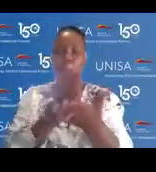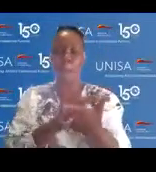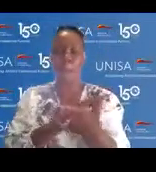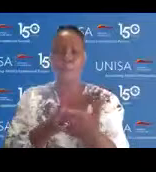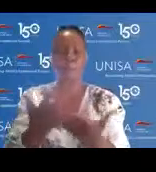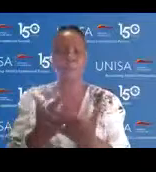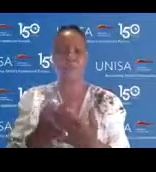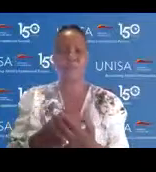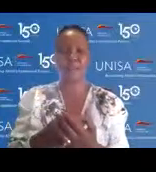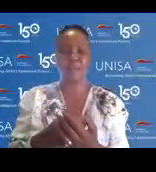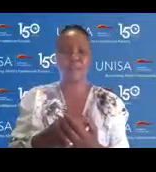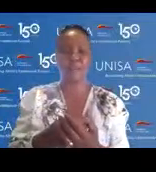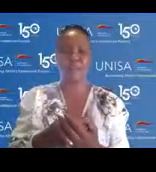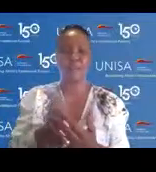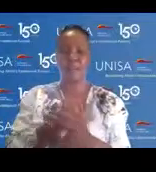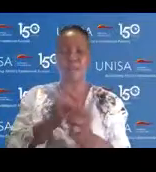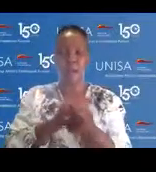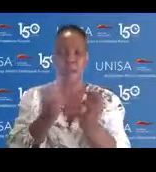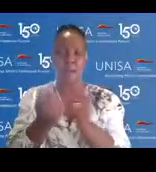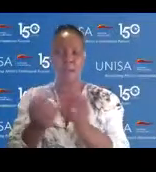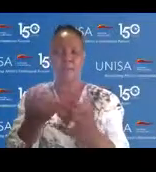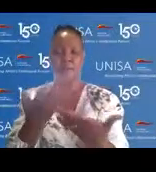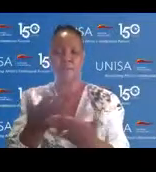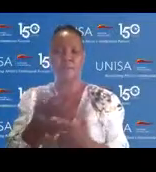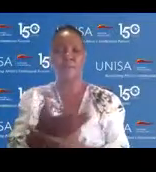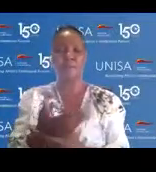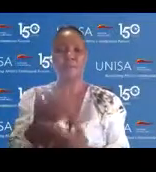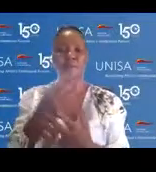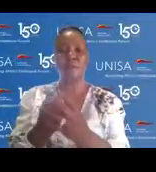never changed it. So yep, there it pops up there.